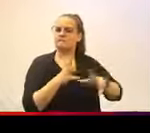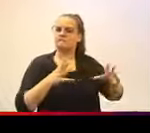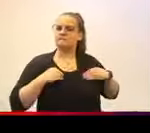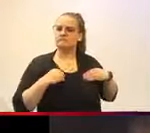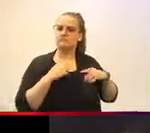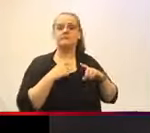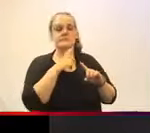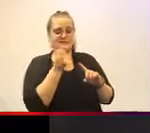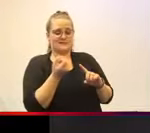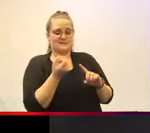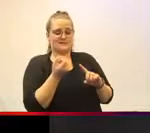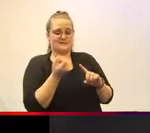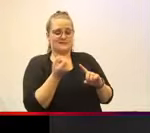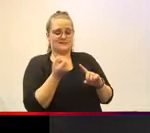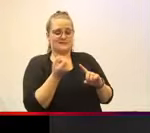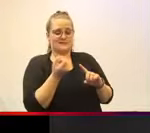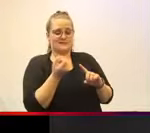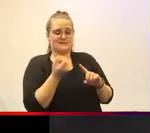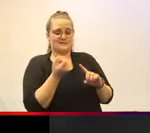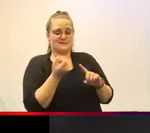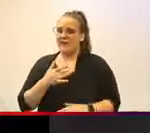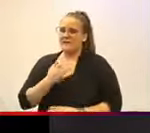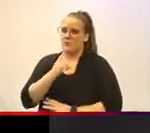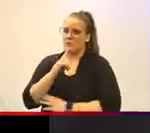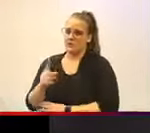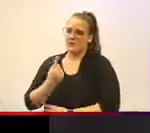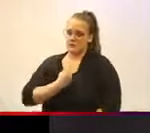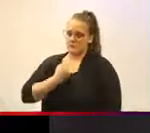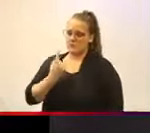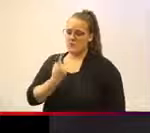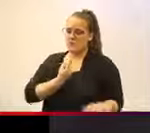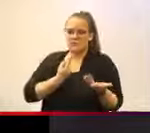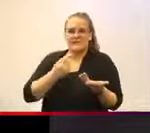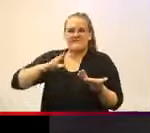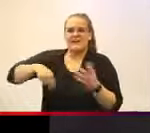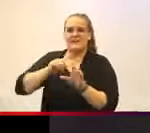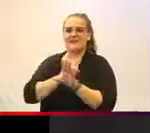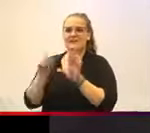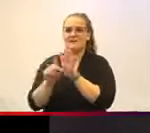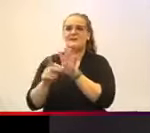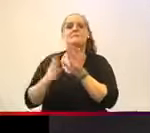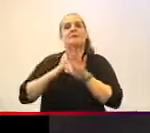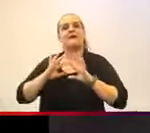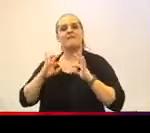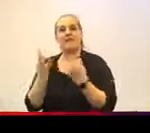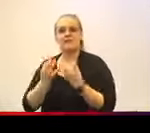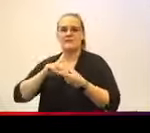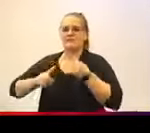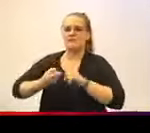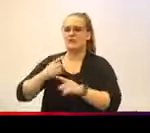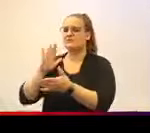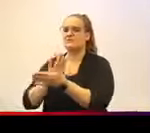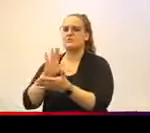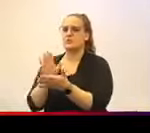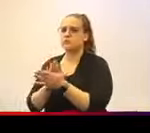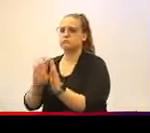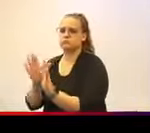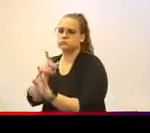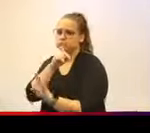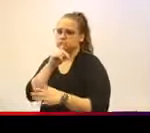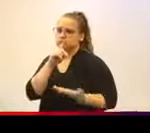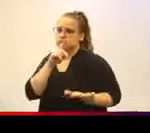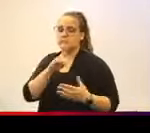yeah. Feeling kind of alone. I hadn't come out to my family, friends, school, anyone. Dylan identified